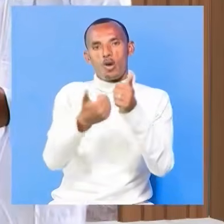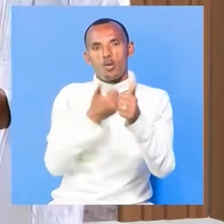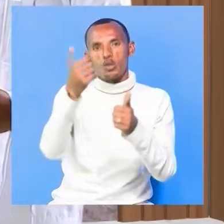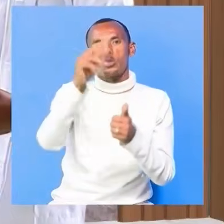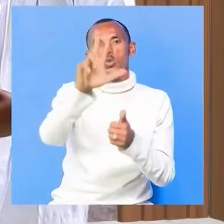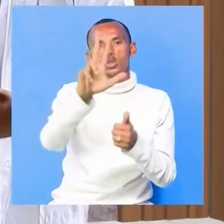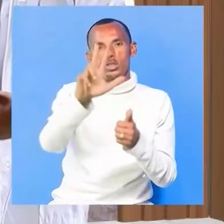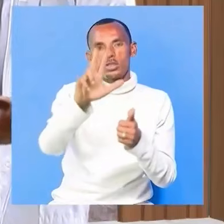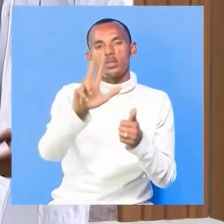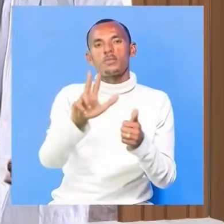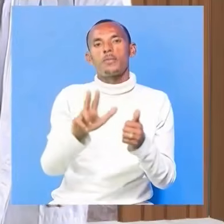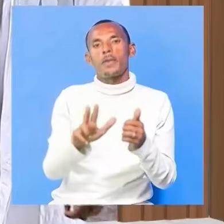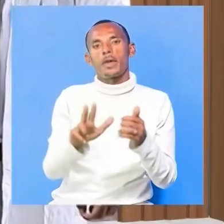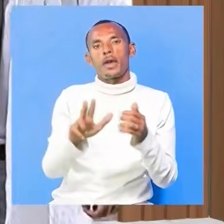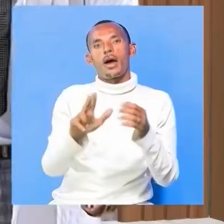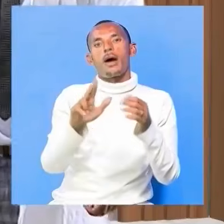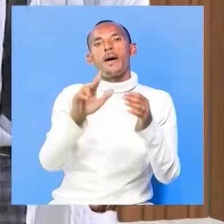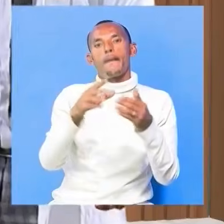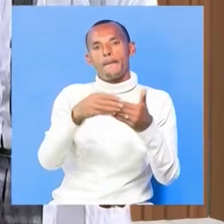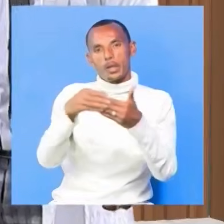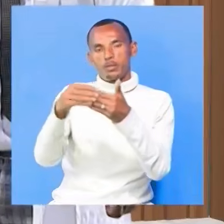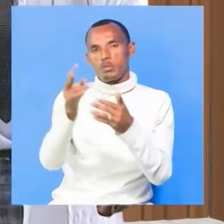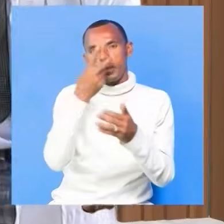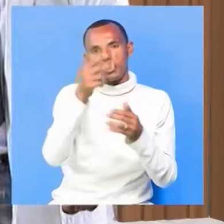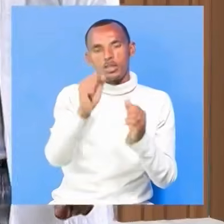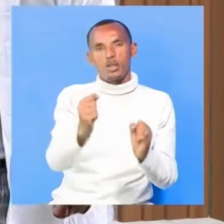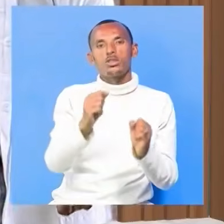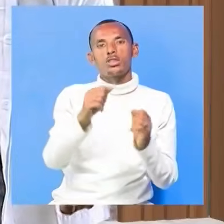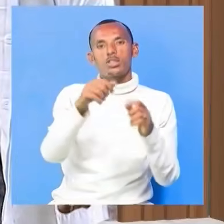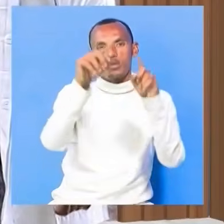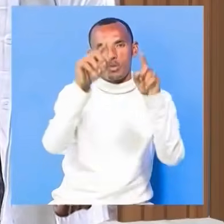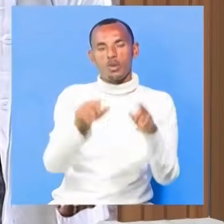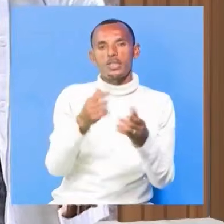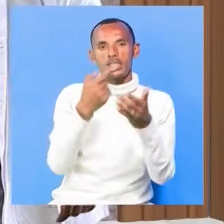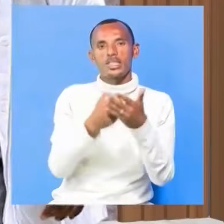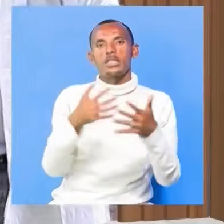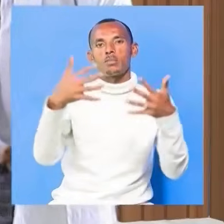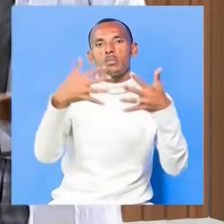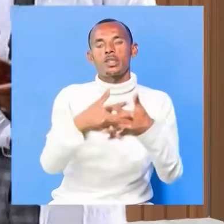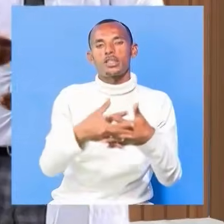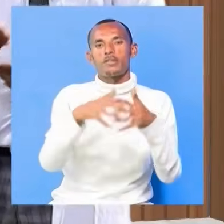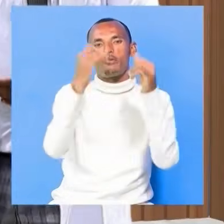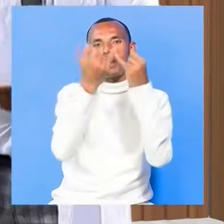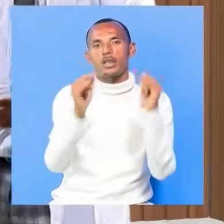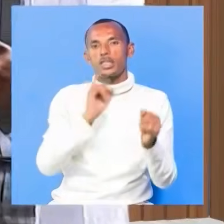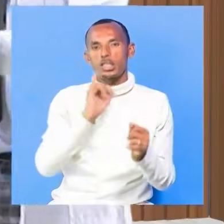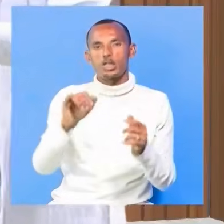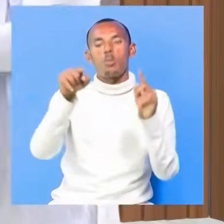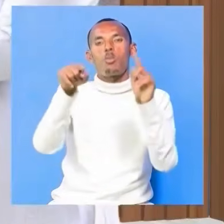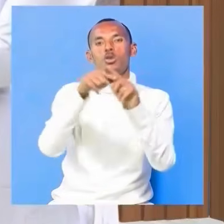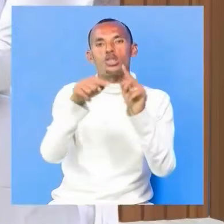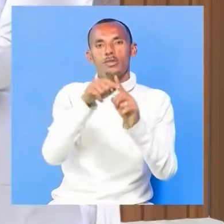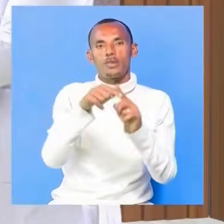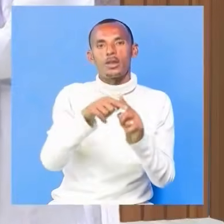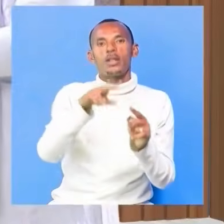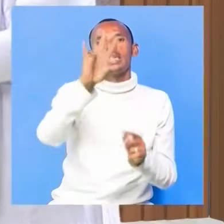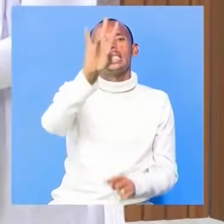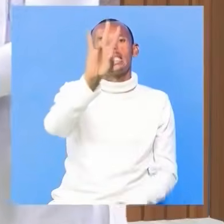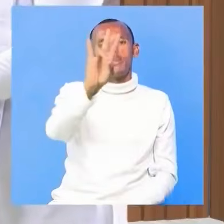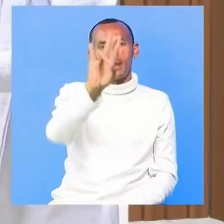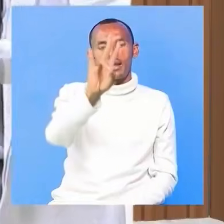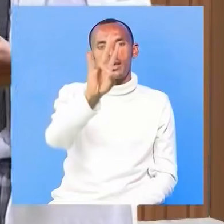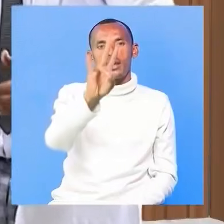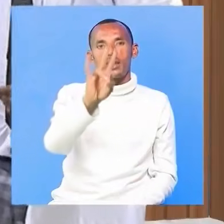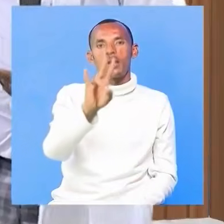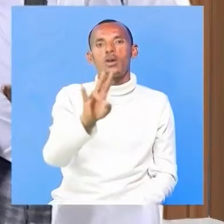the third pieces in the definition. So the absolute value of this mixed fraction becomes positive